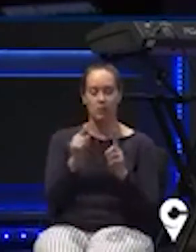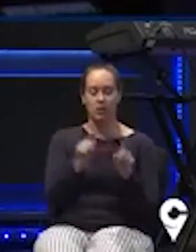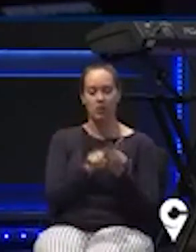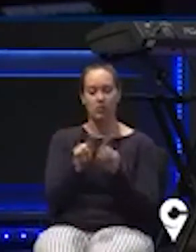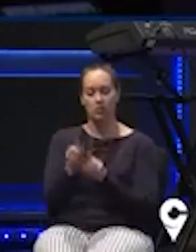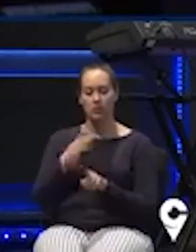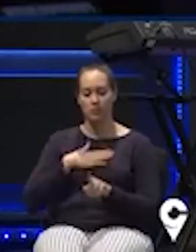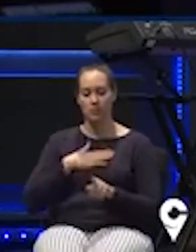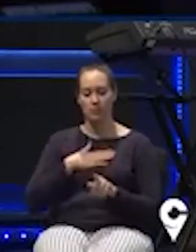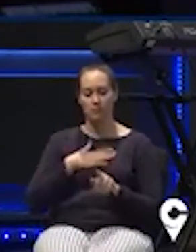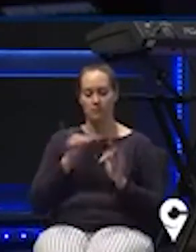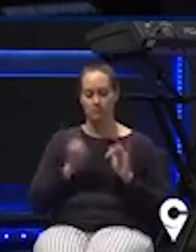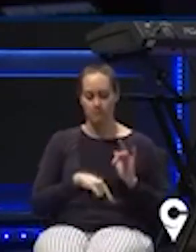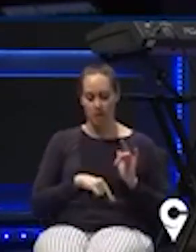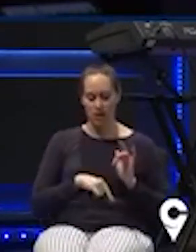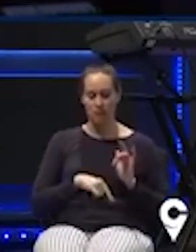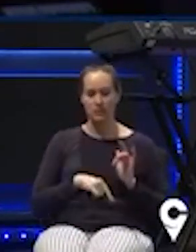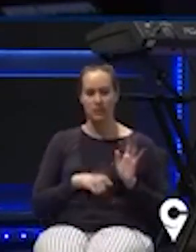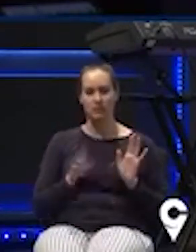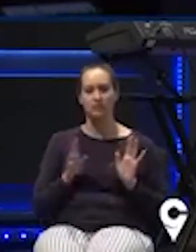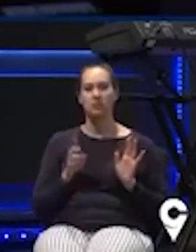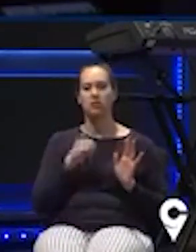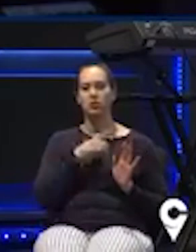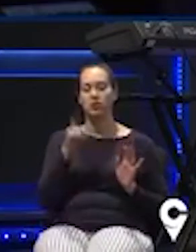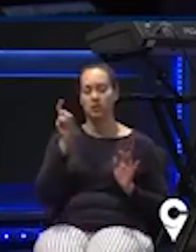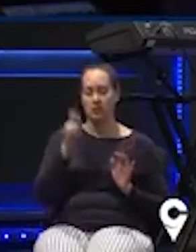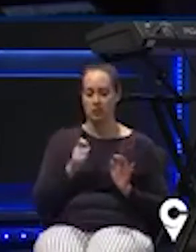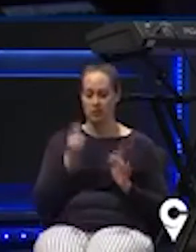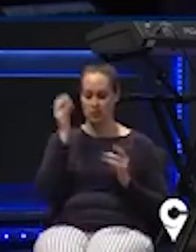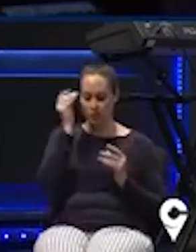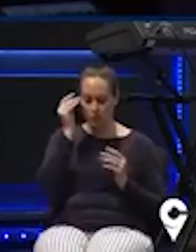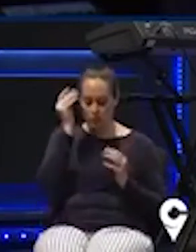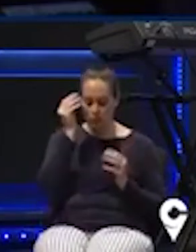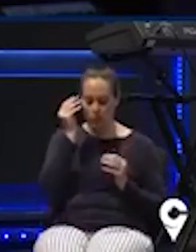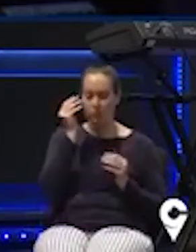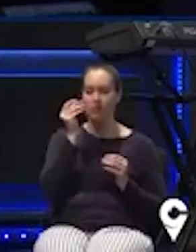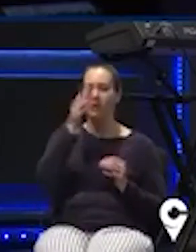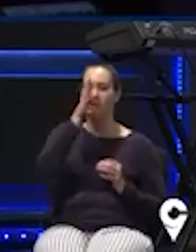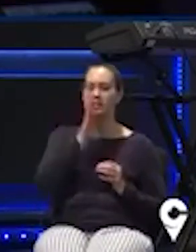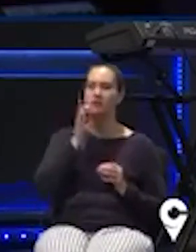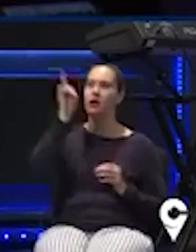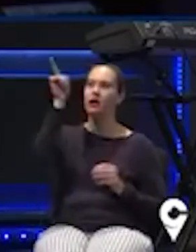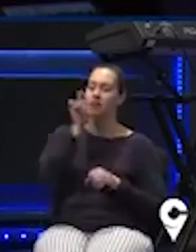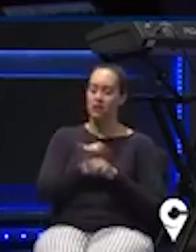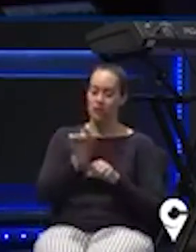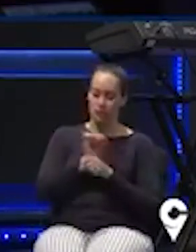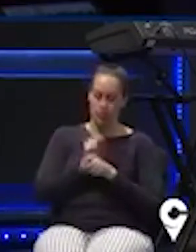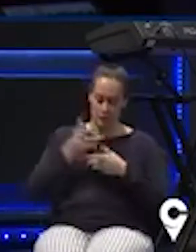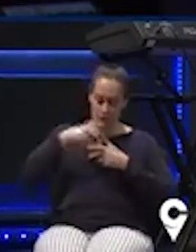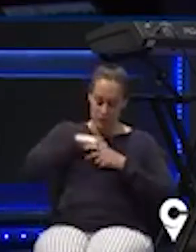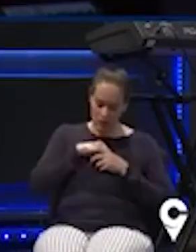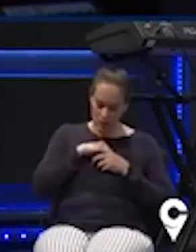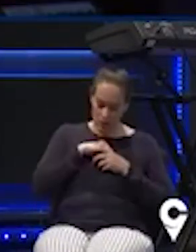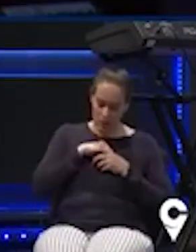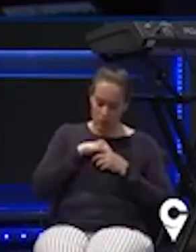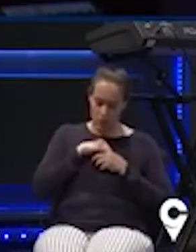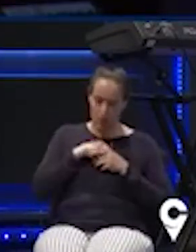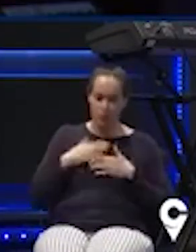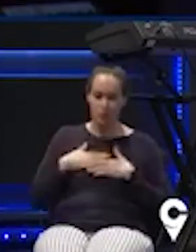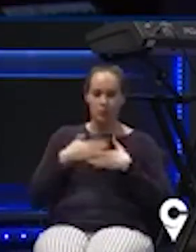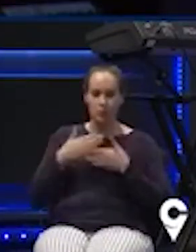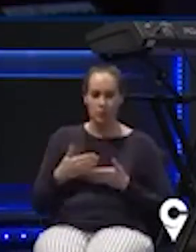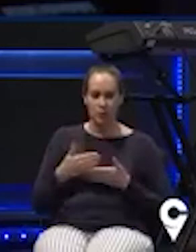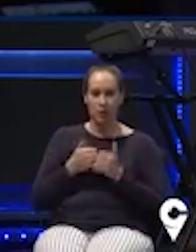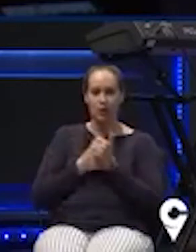absence, continue to work out your salvation with fear and trembling, for it is God who works in you to will and to act according to his